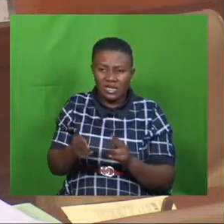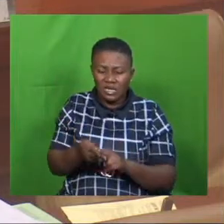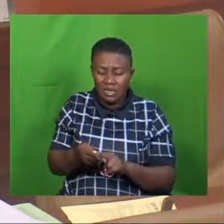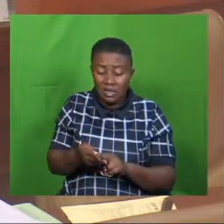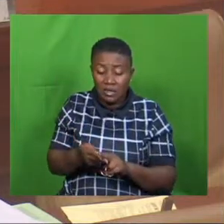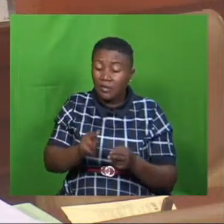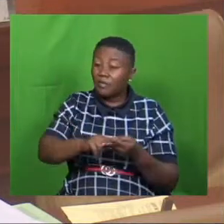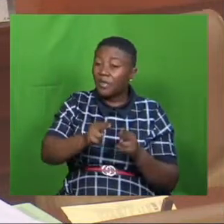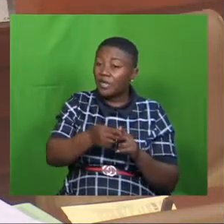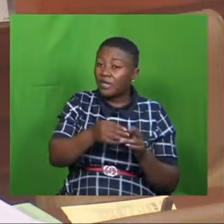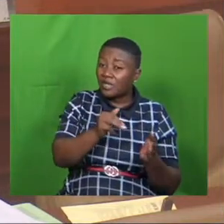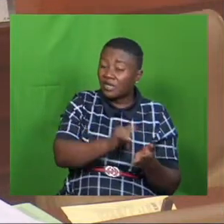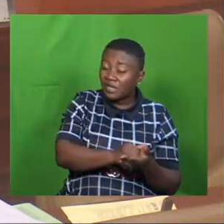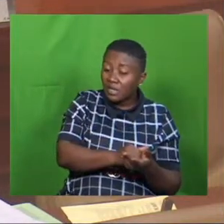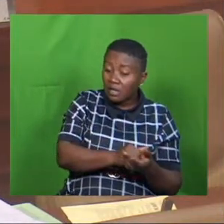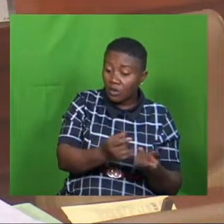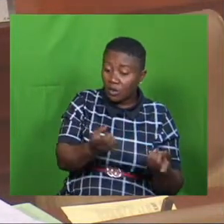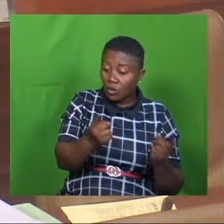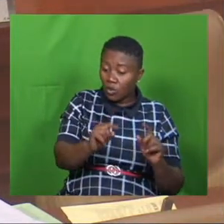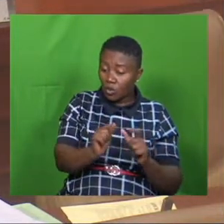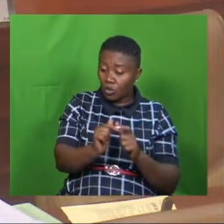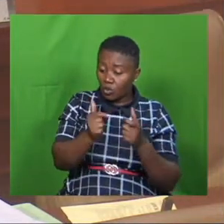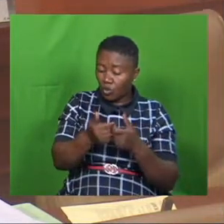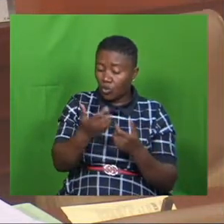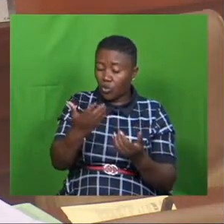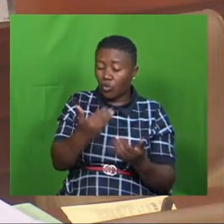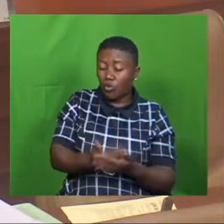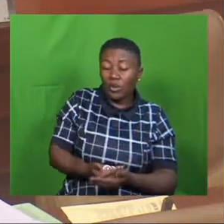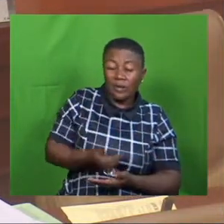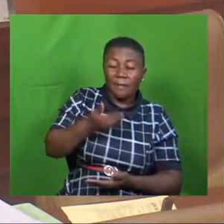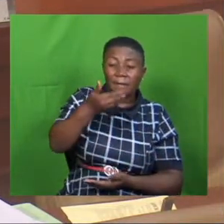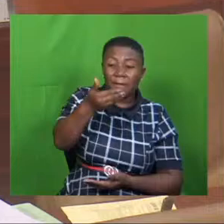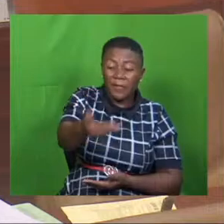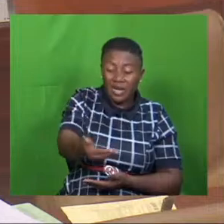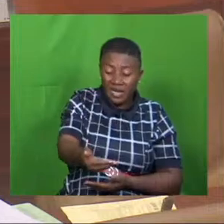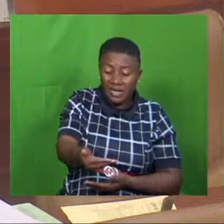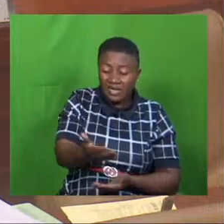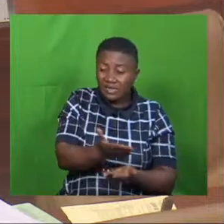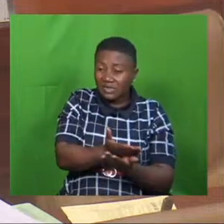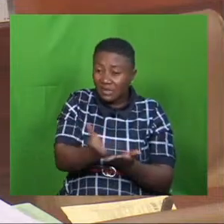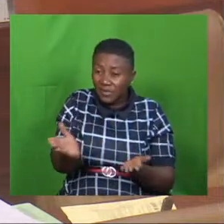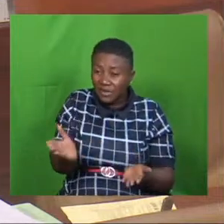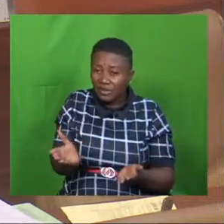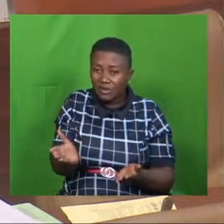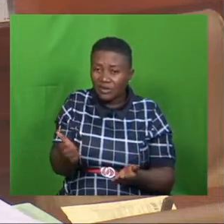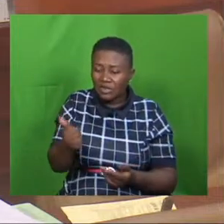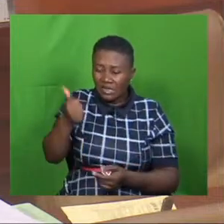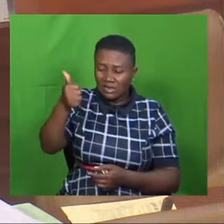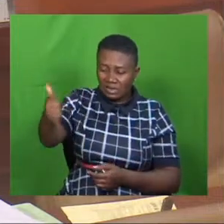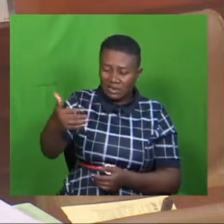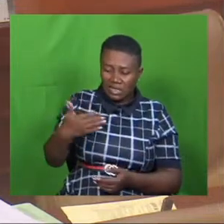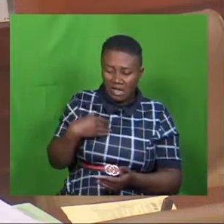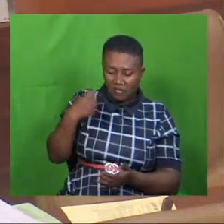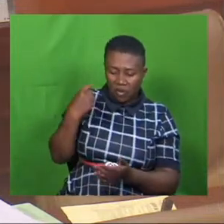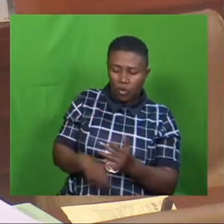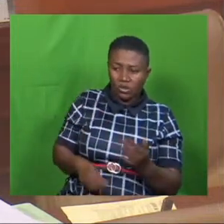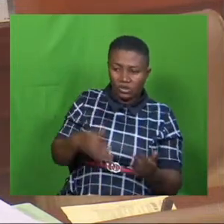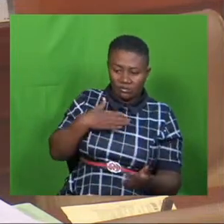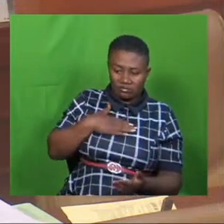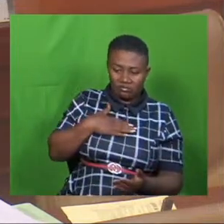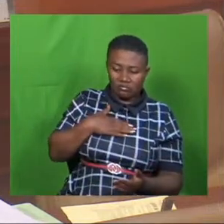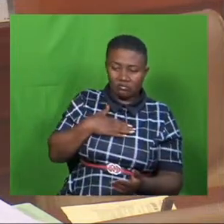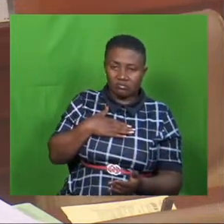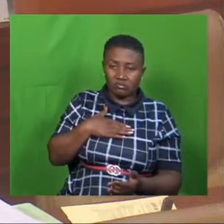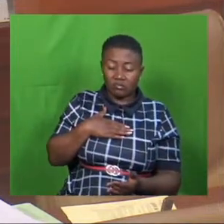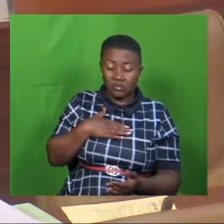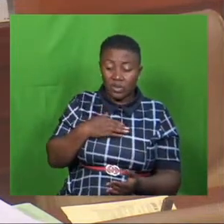means that when an entity decides to procure a service or goods, they have their own figure. When the engineers say